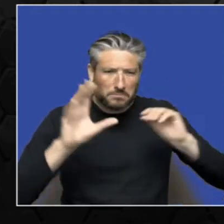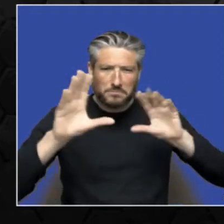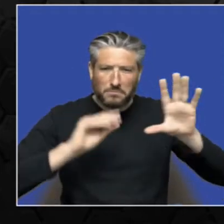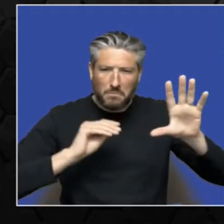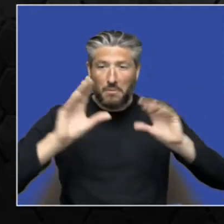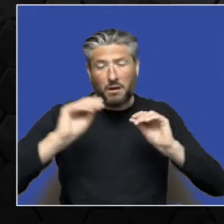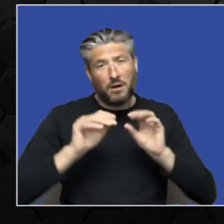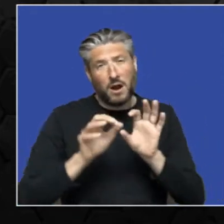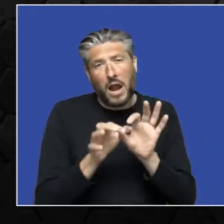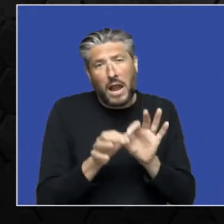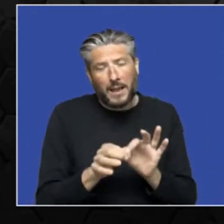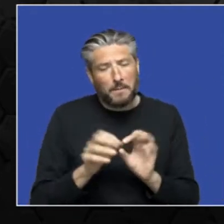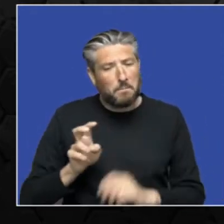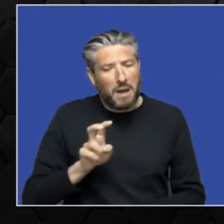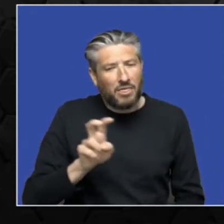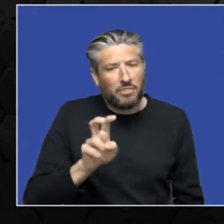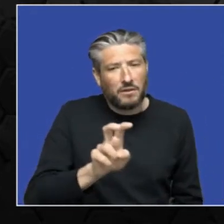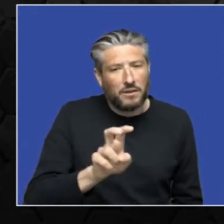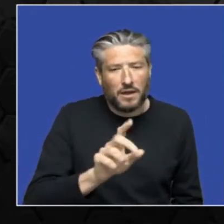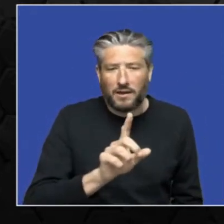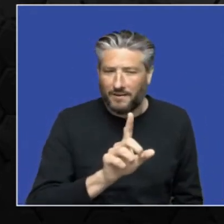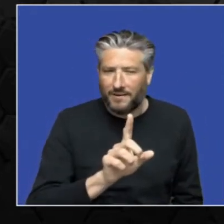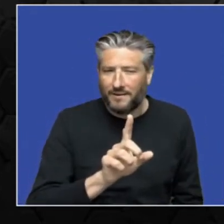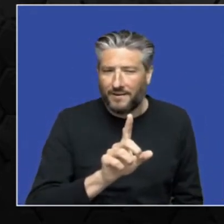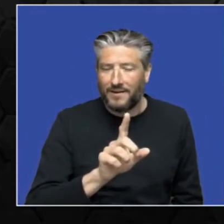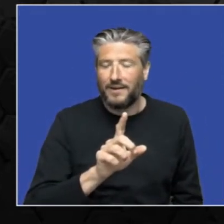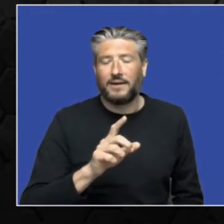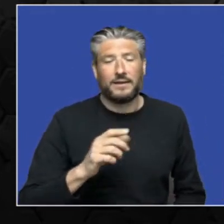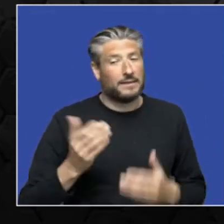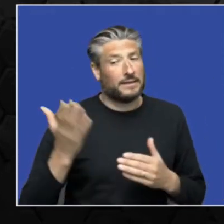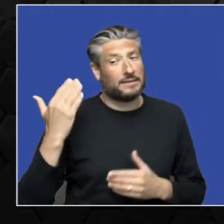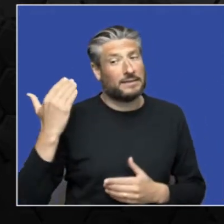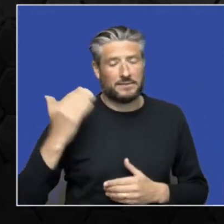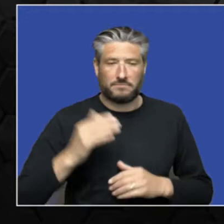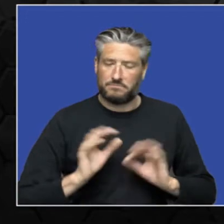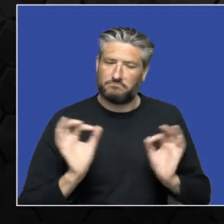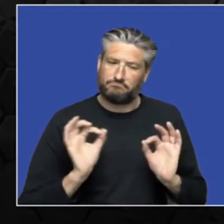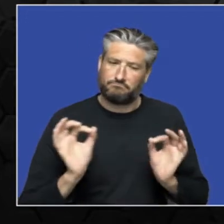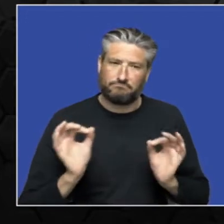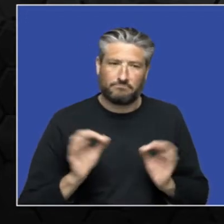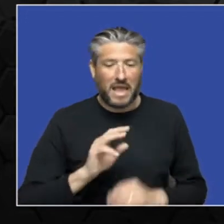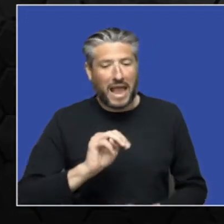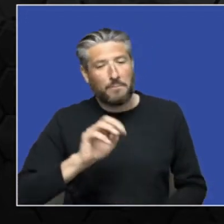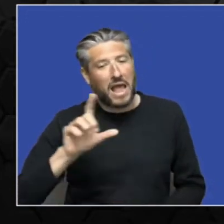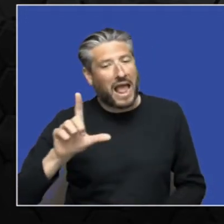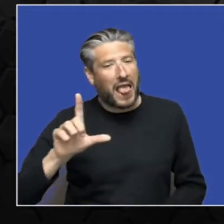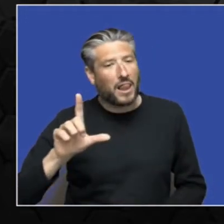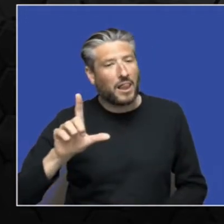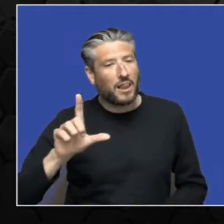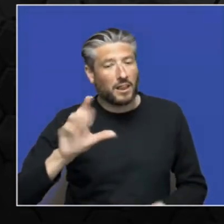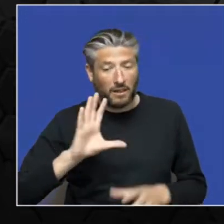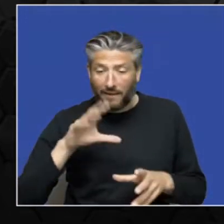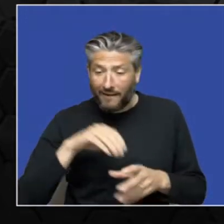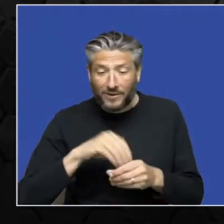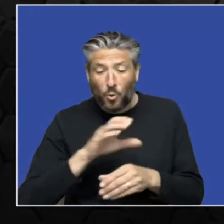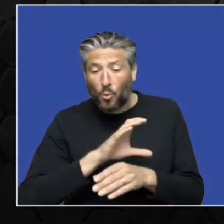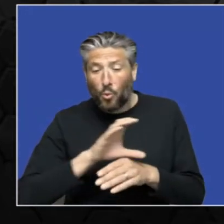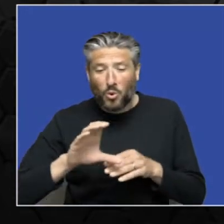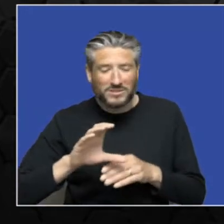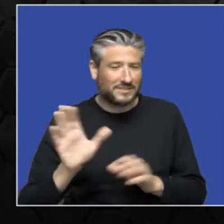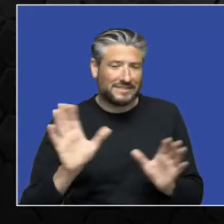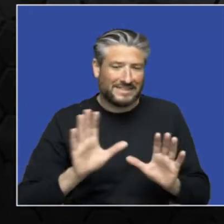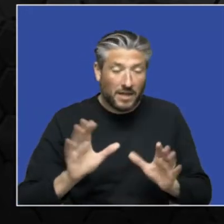However, up until this semester, I haven't been able to participate in any machine learning courses, but now I'm taking a course on cognitive